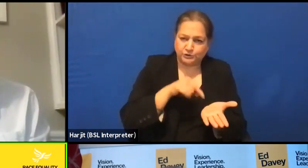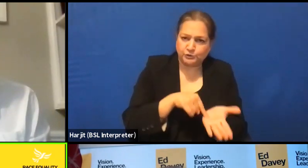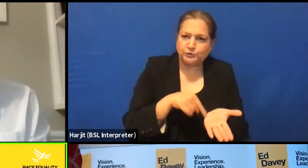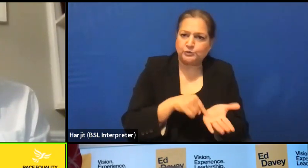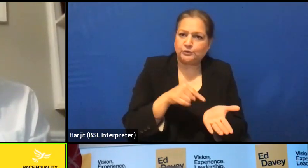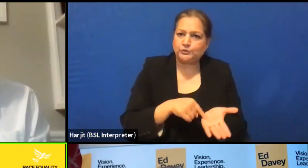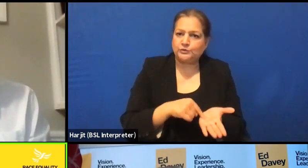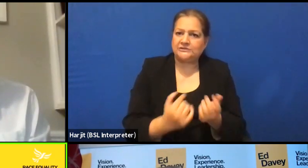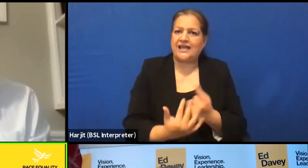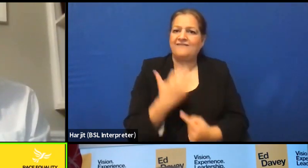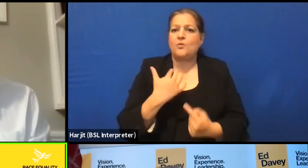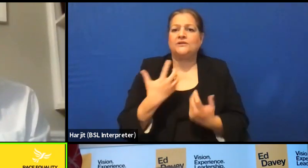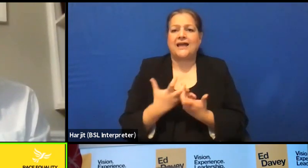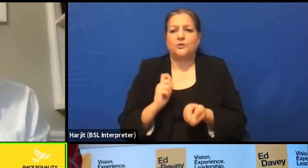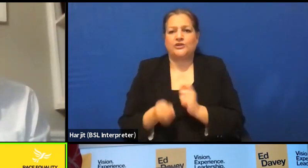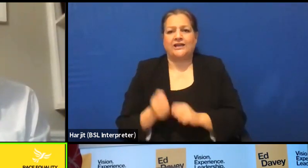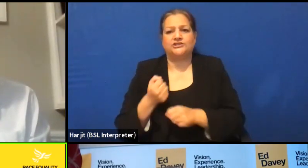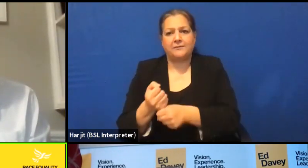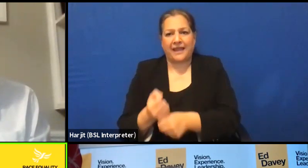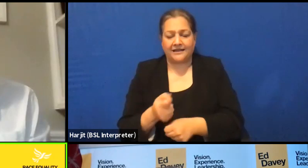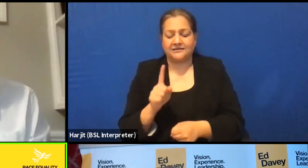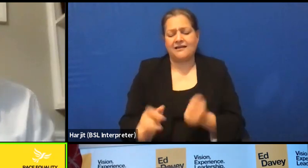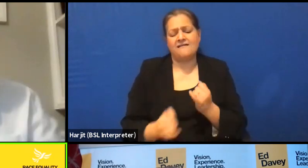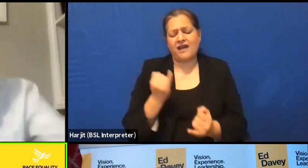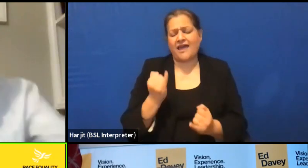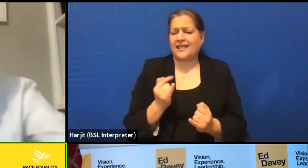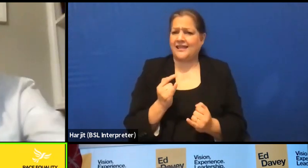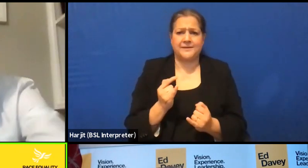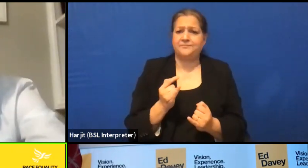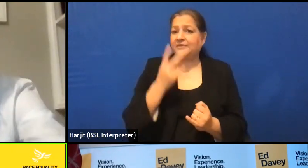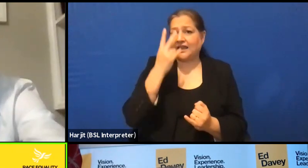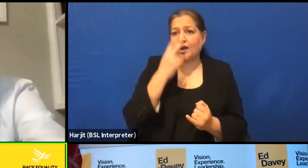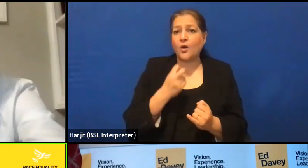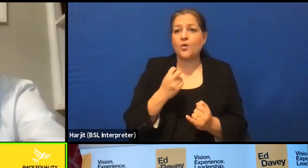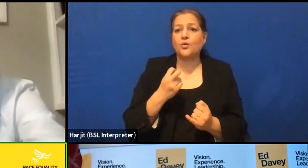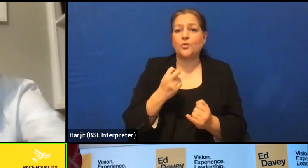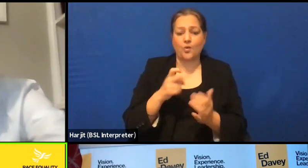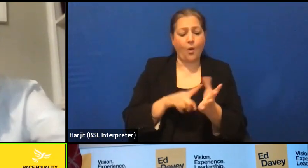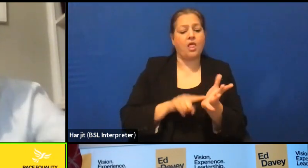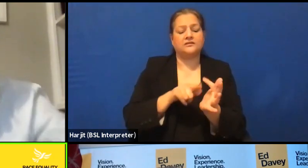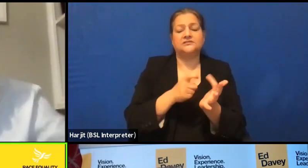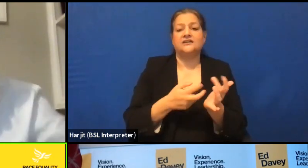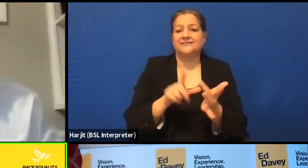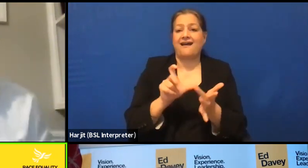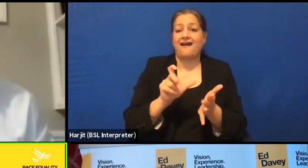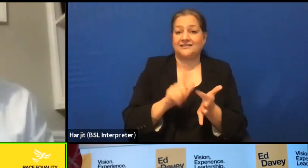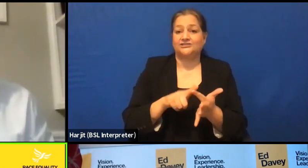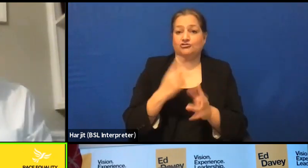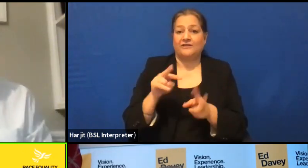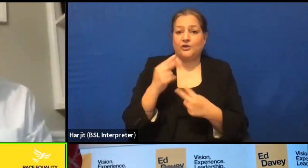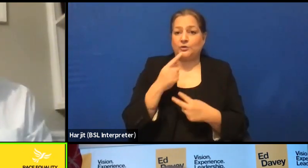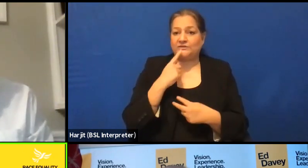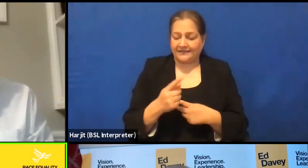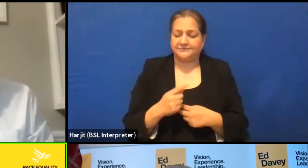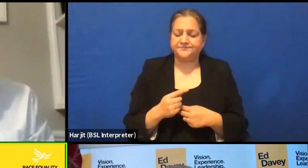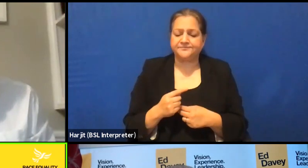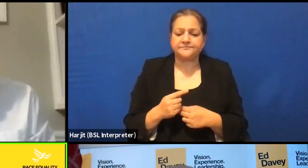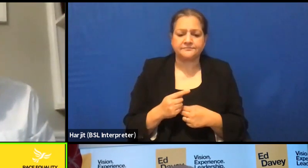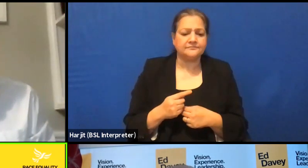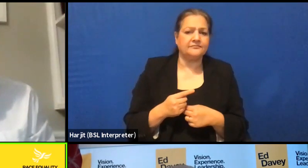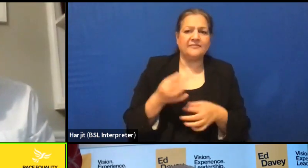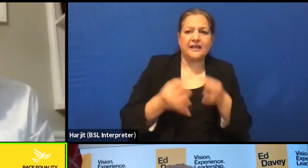And finally, let's get away from this idea, and this was mentioned in the Alderdice Review, that in order to stand somewhere, whether as a councillor or a